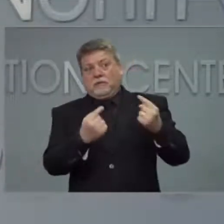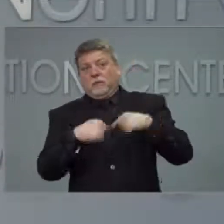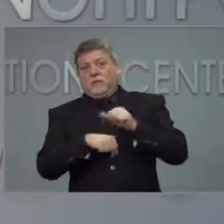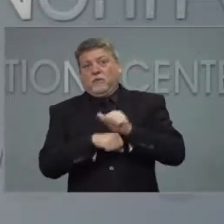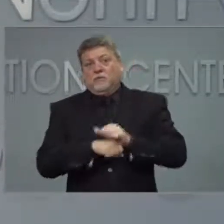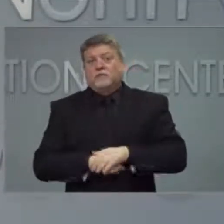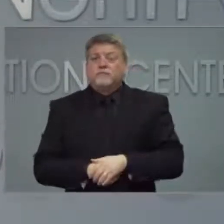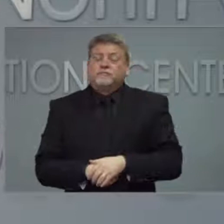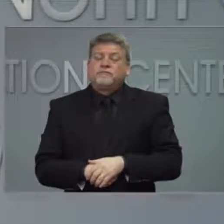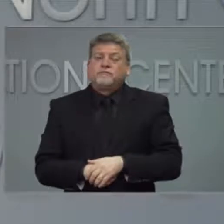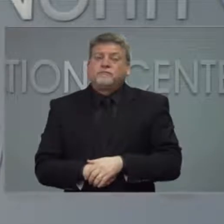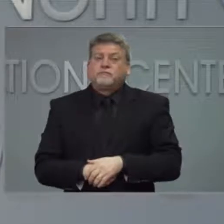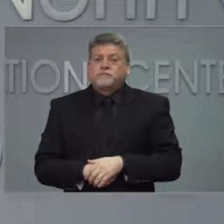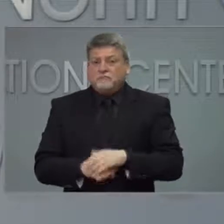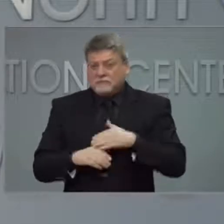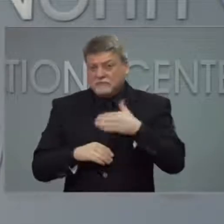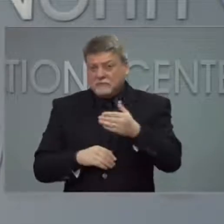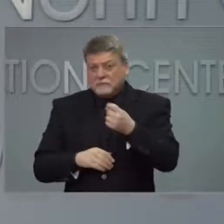Next question, please.